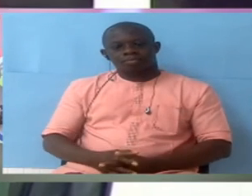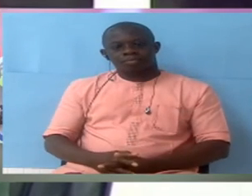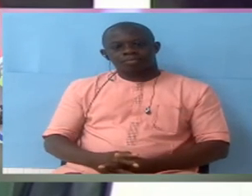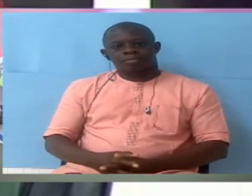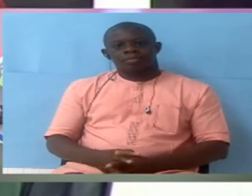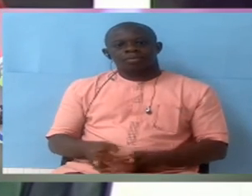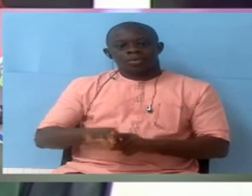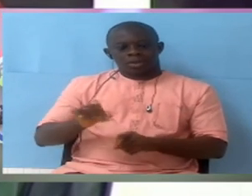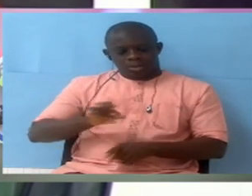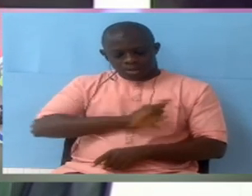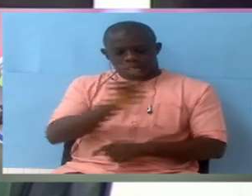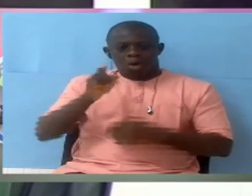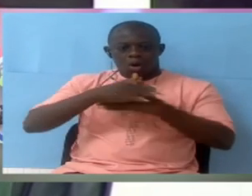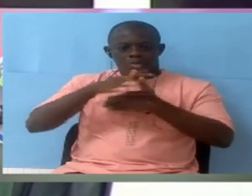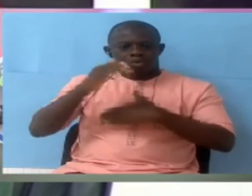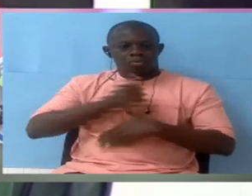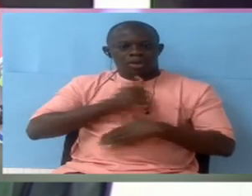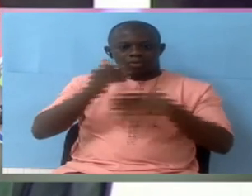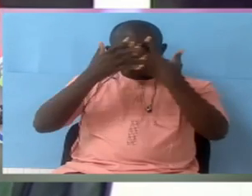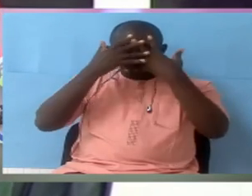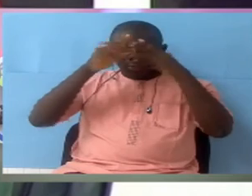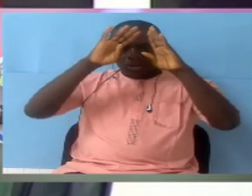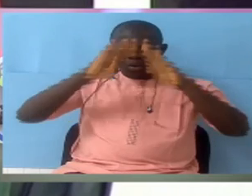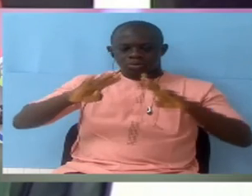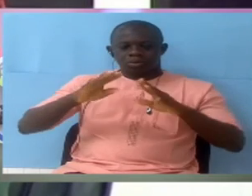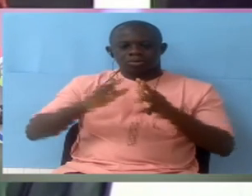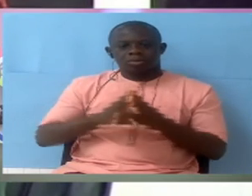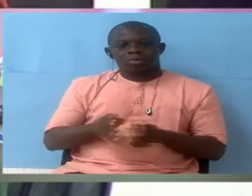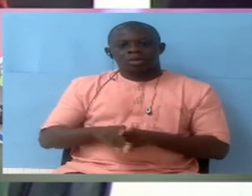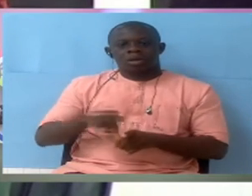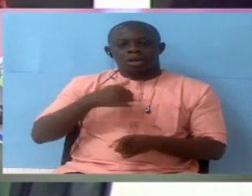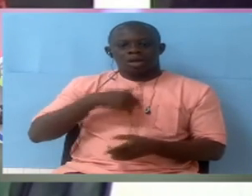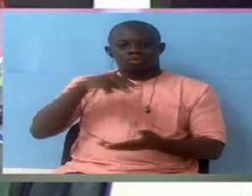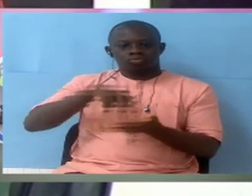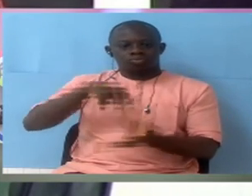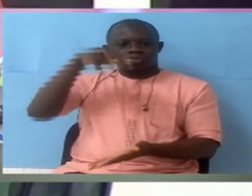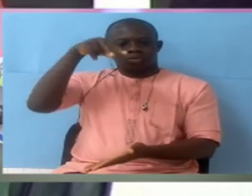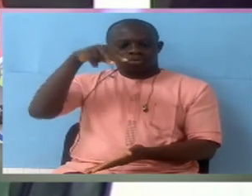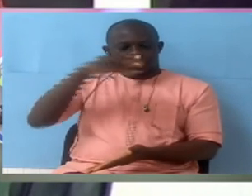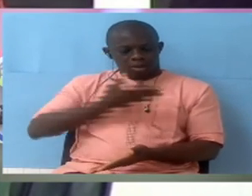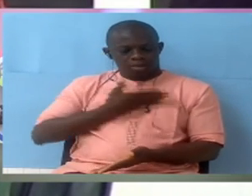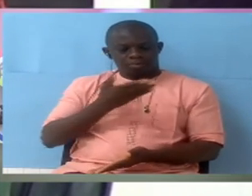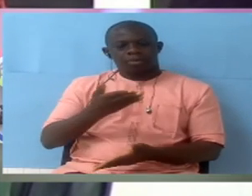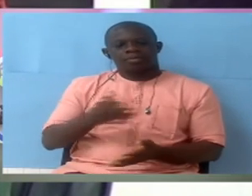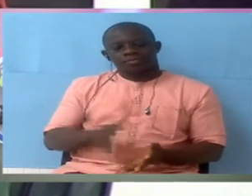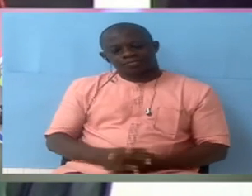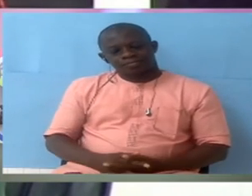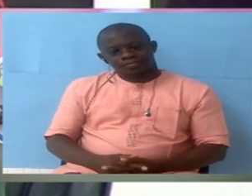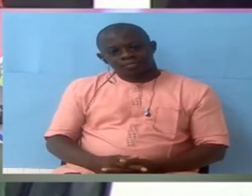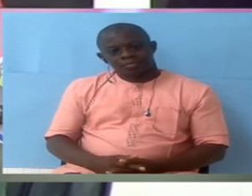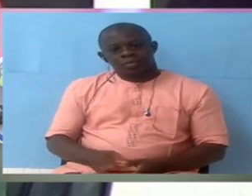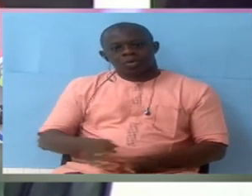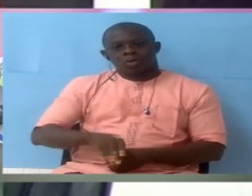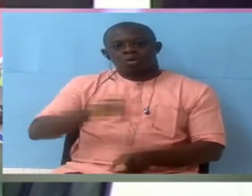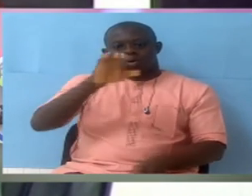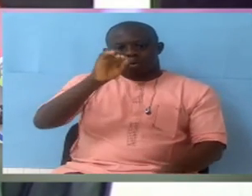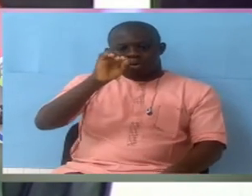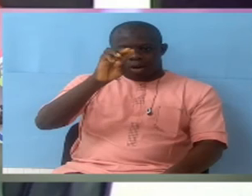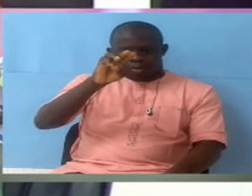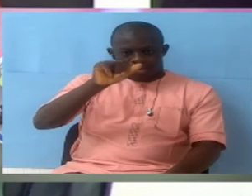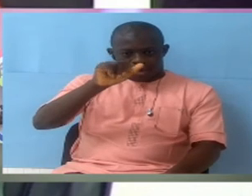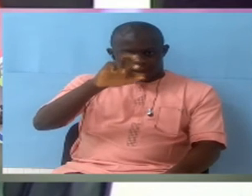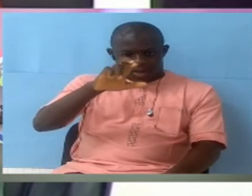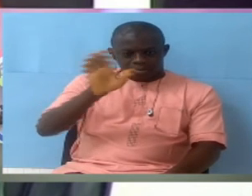They opened my cell door. I just jump up. Madal di bour. Omar Koli said, we are here for